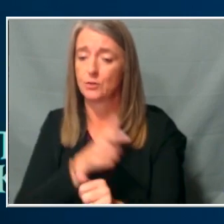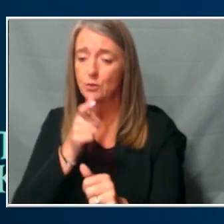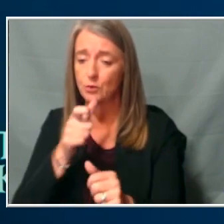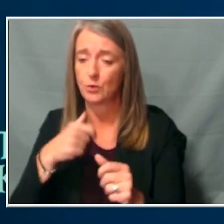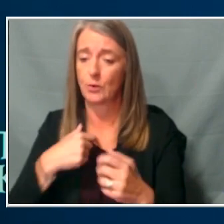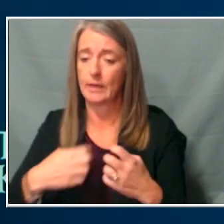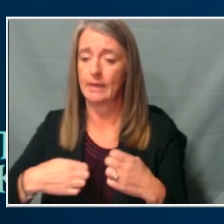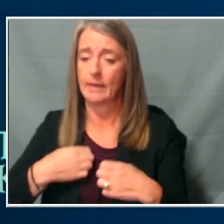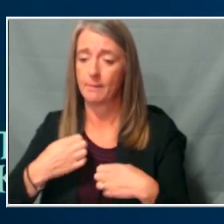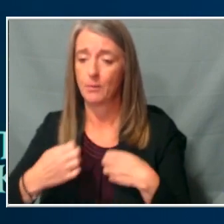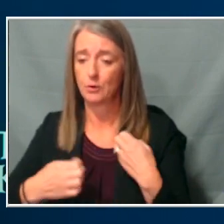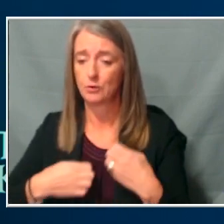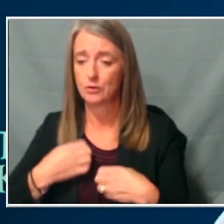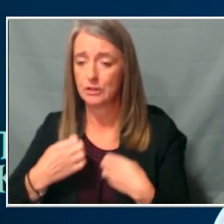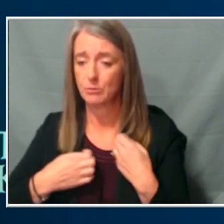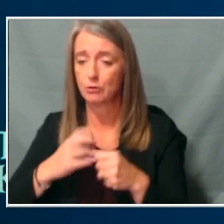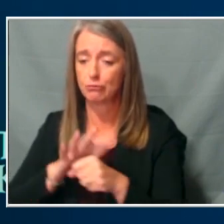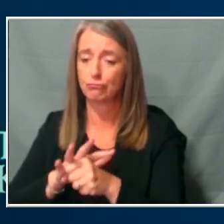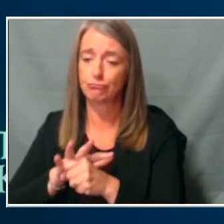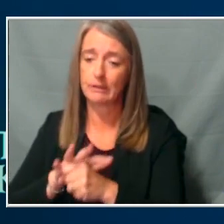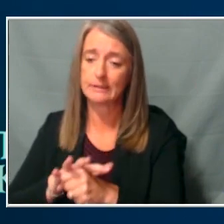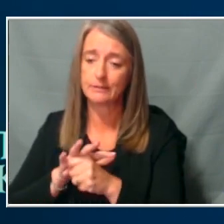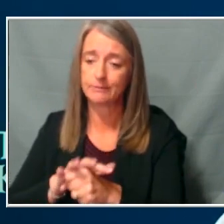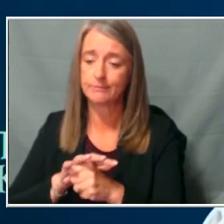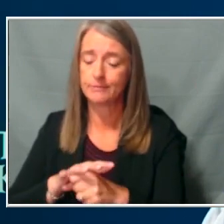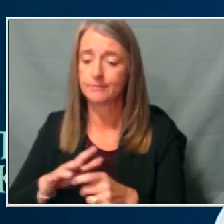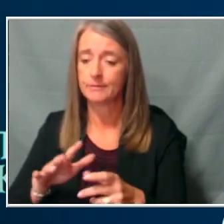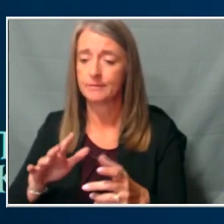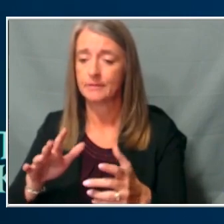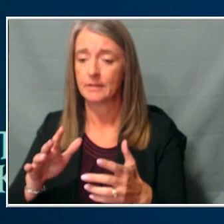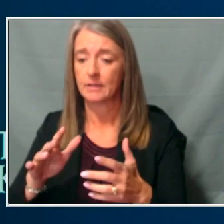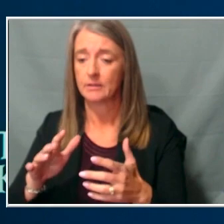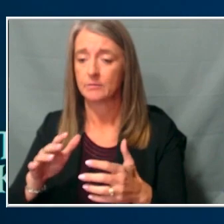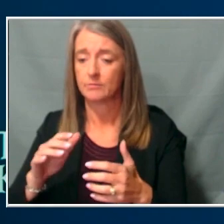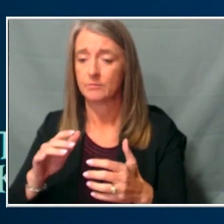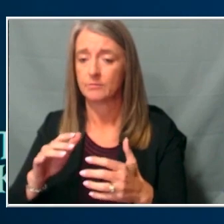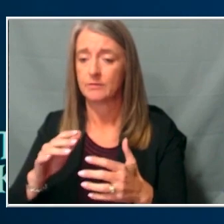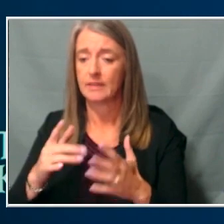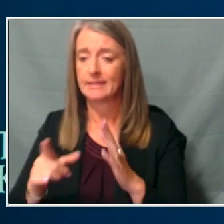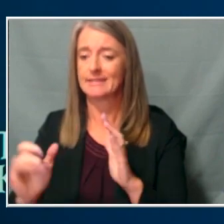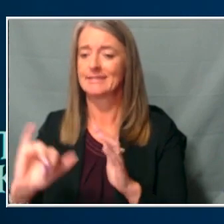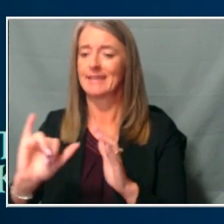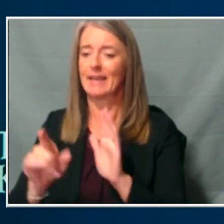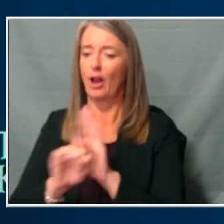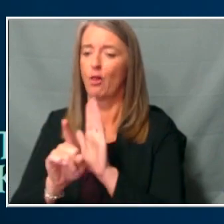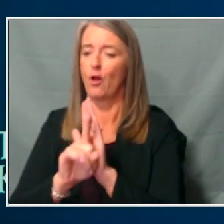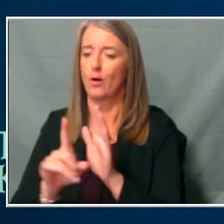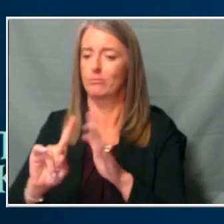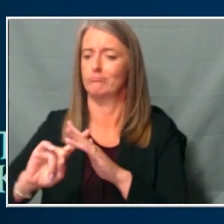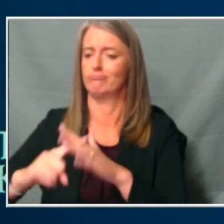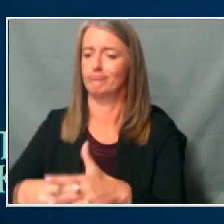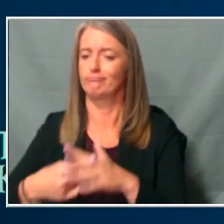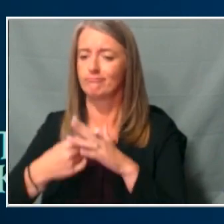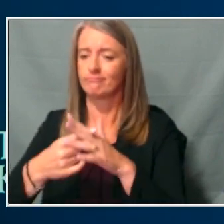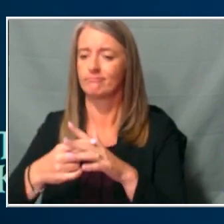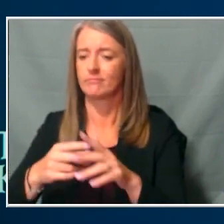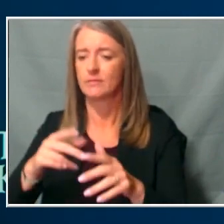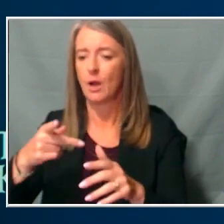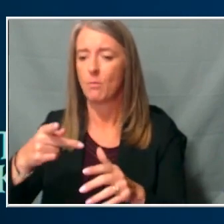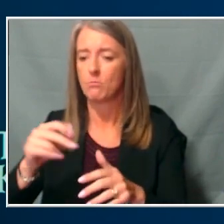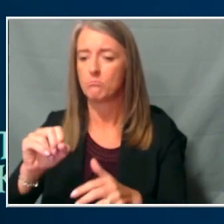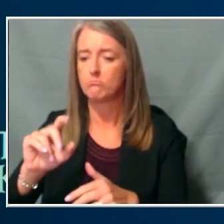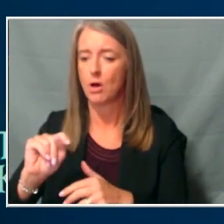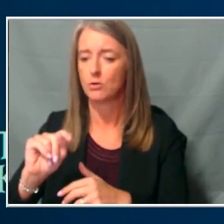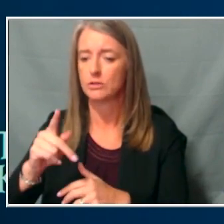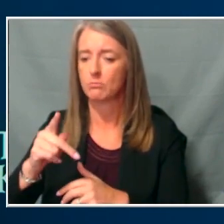emotional, you know, with emotional stressors, a startle, an alarm that goes off, you know, someone postpartum, you